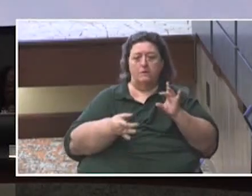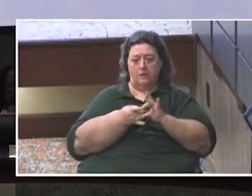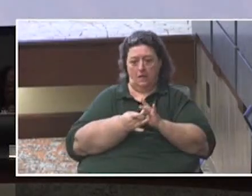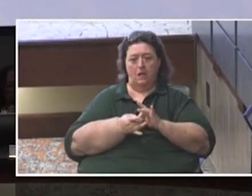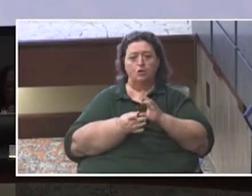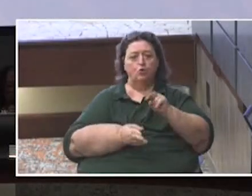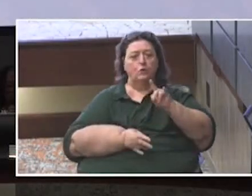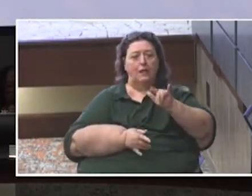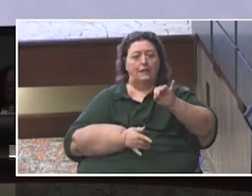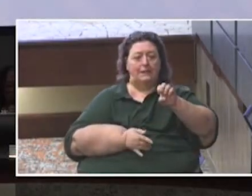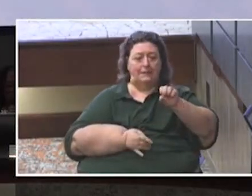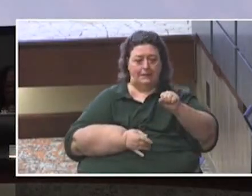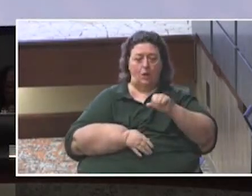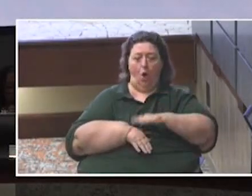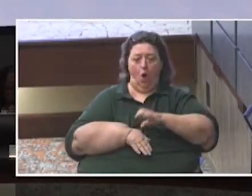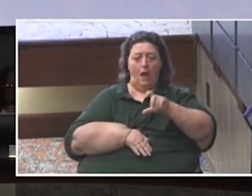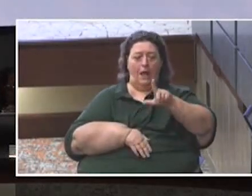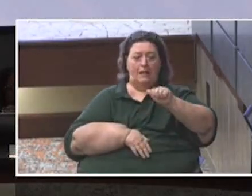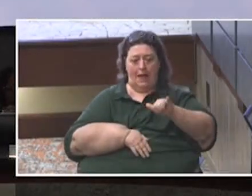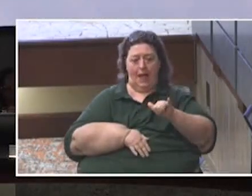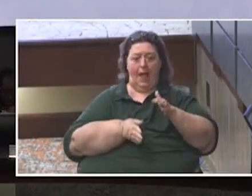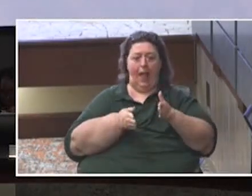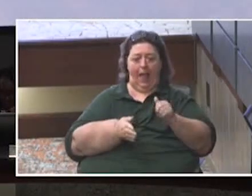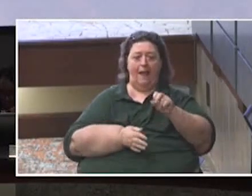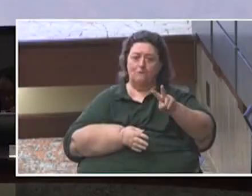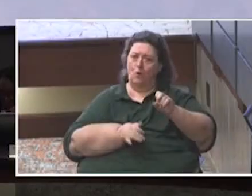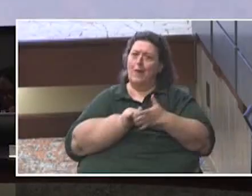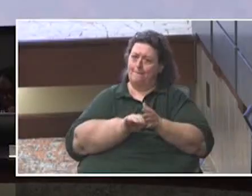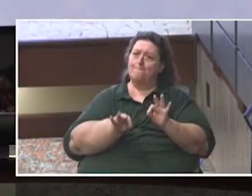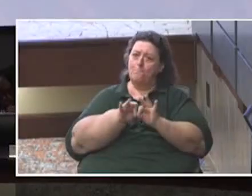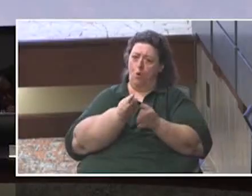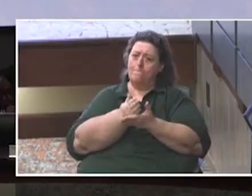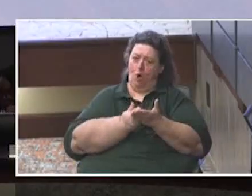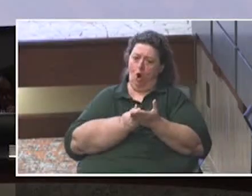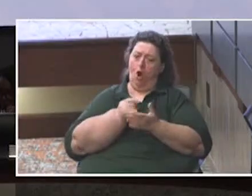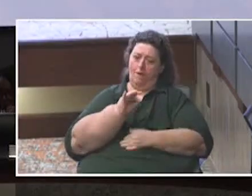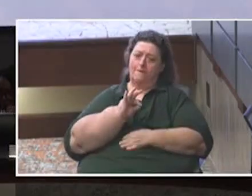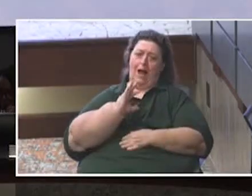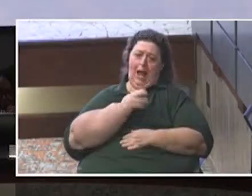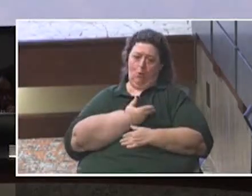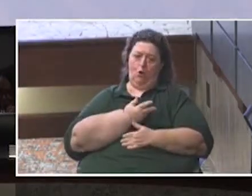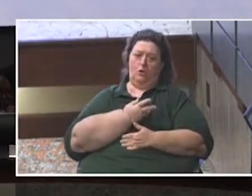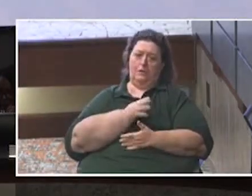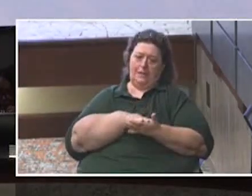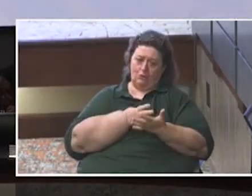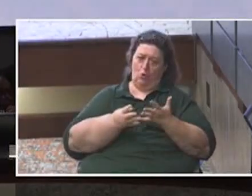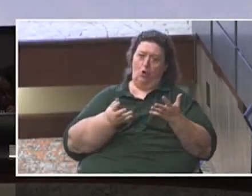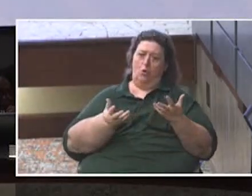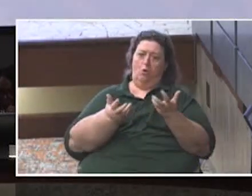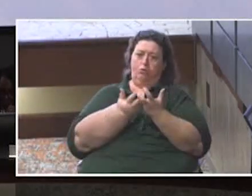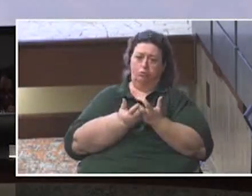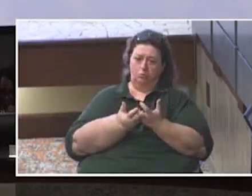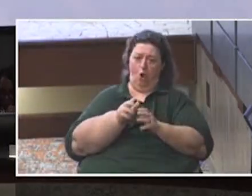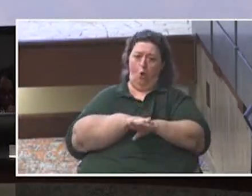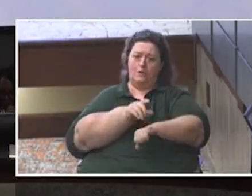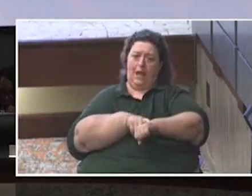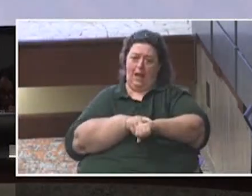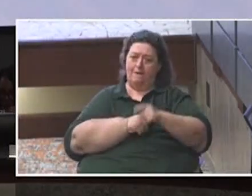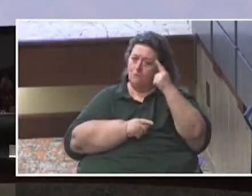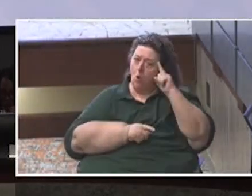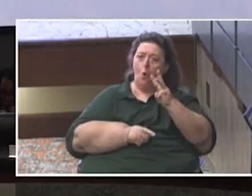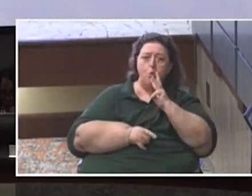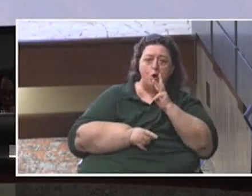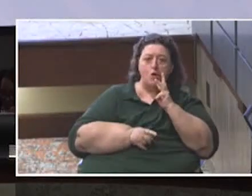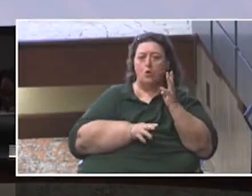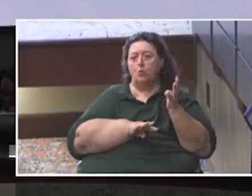Clay Avenue, and that's a critical part of our schedule, tying in the domestic water and sewer at Clay Avenue. And